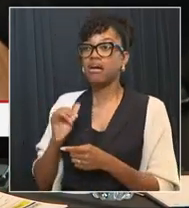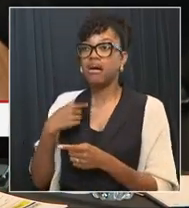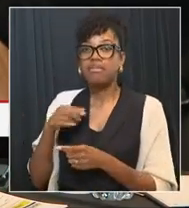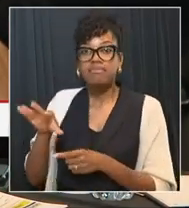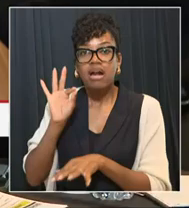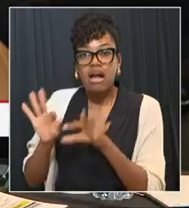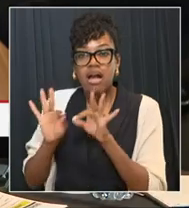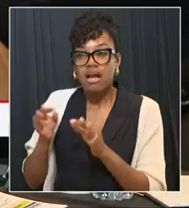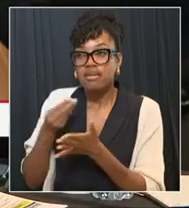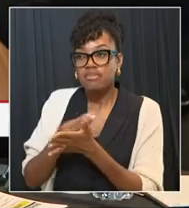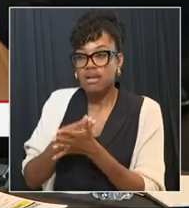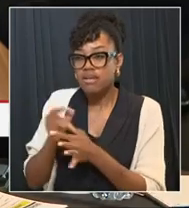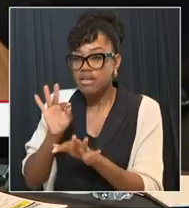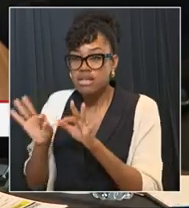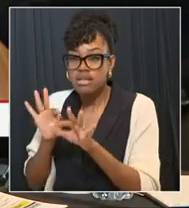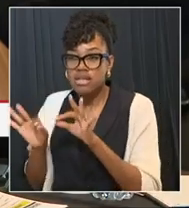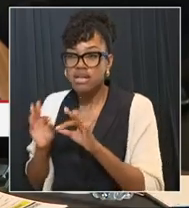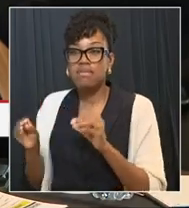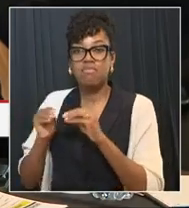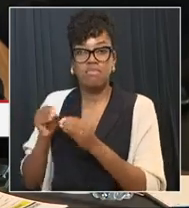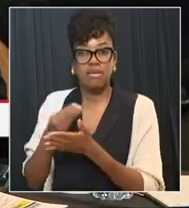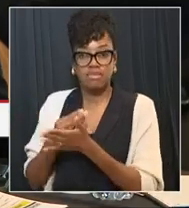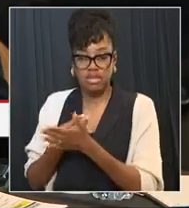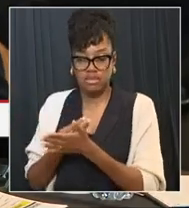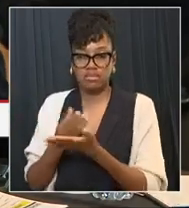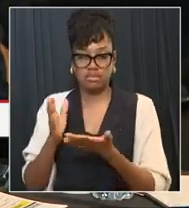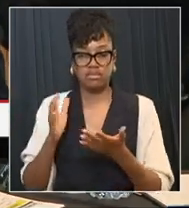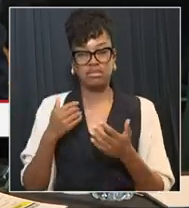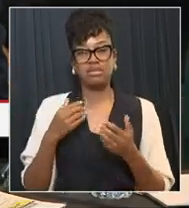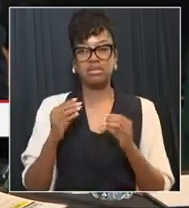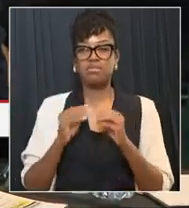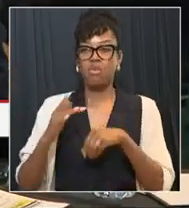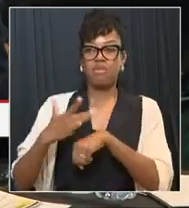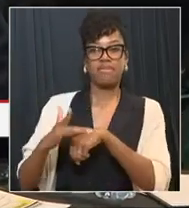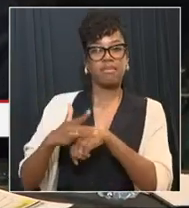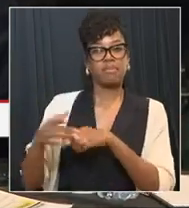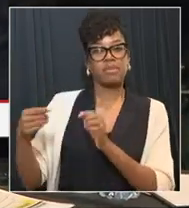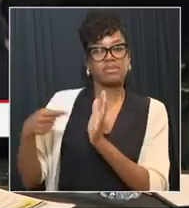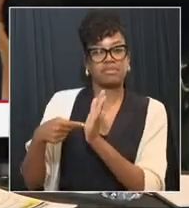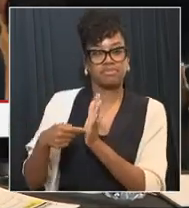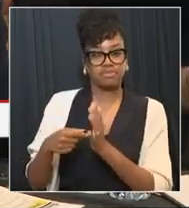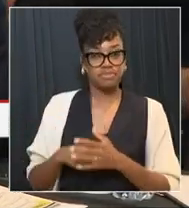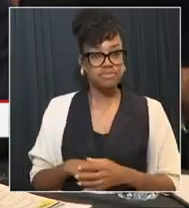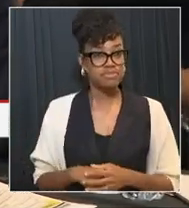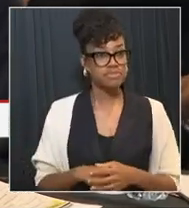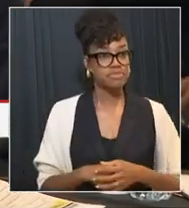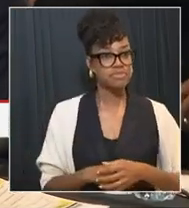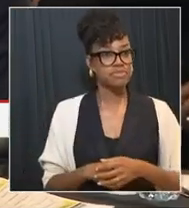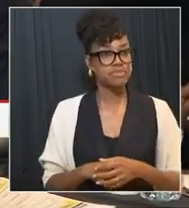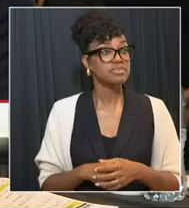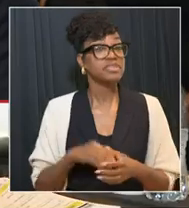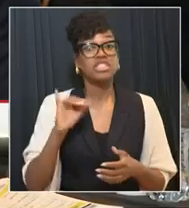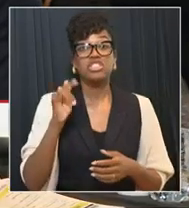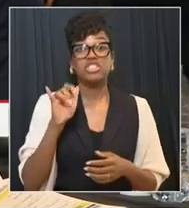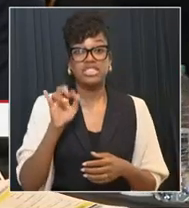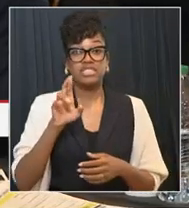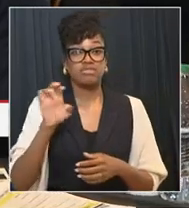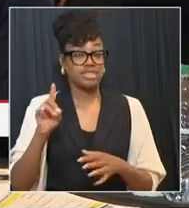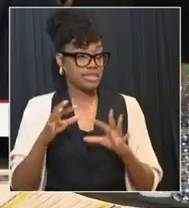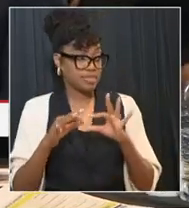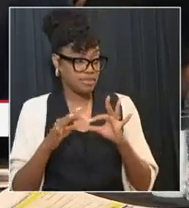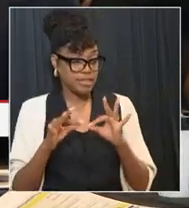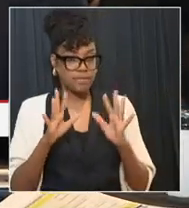up capacity without having to cut anything. And just to add one more thing to that, sorry, is in addition to what